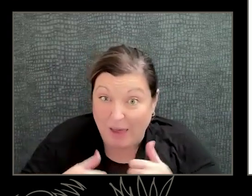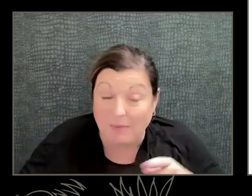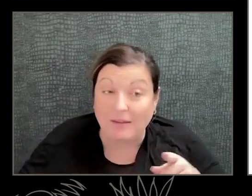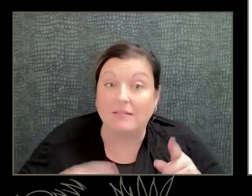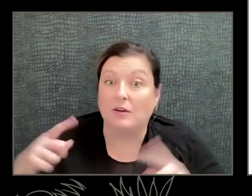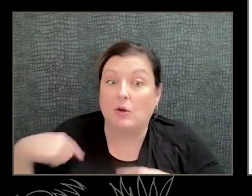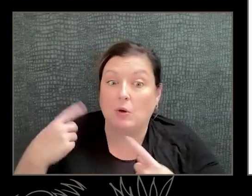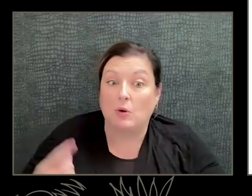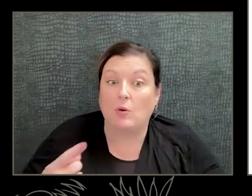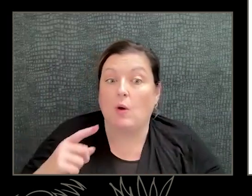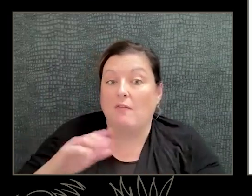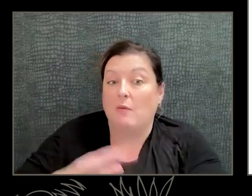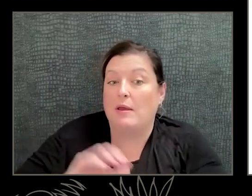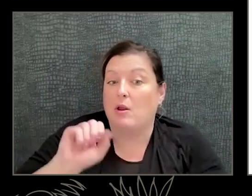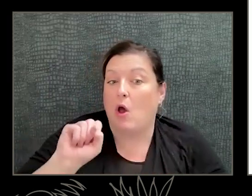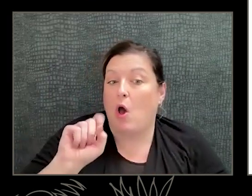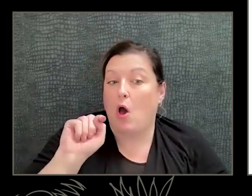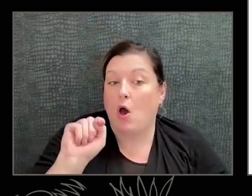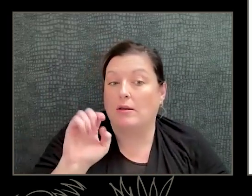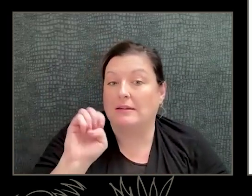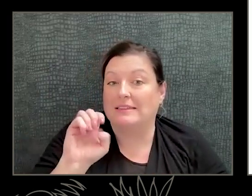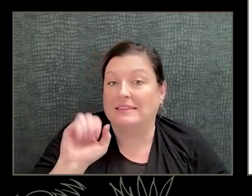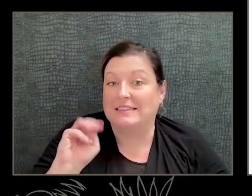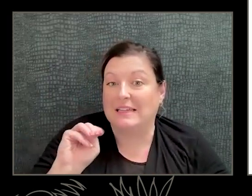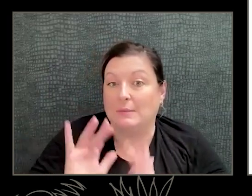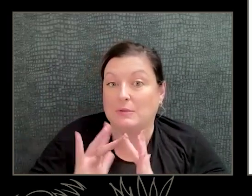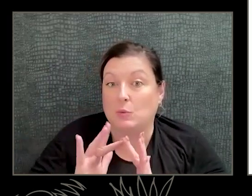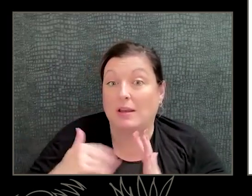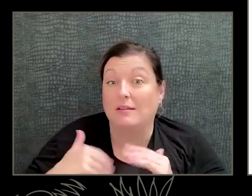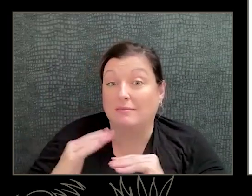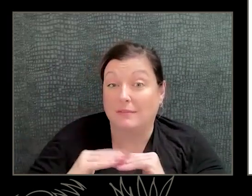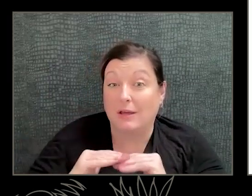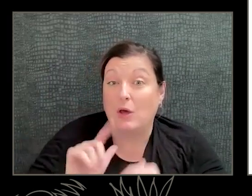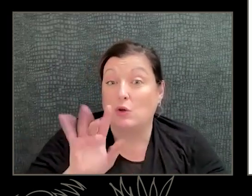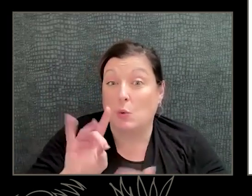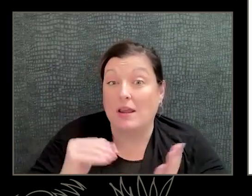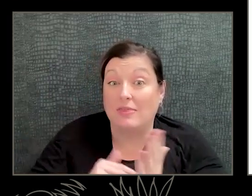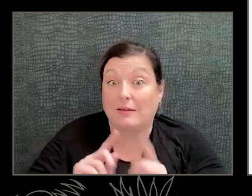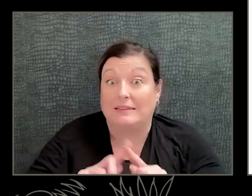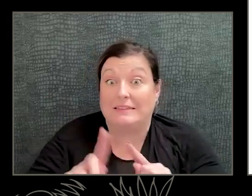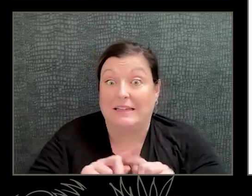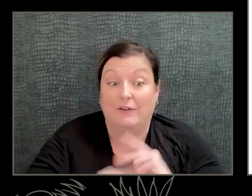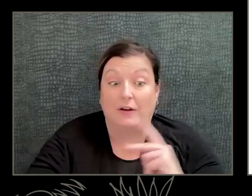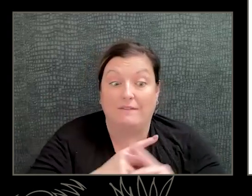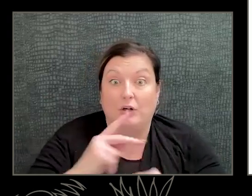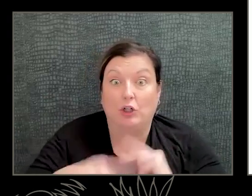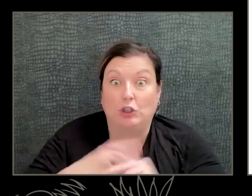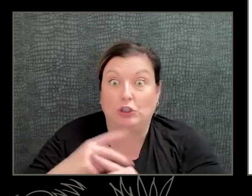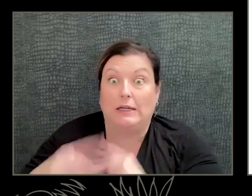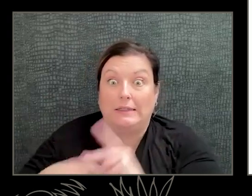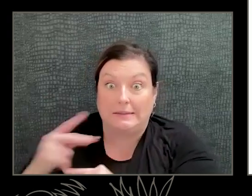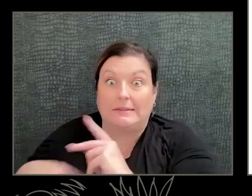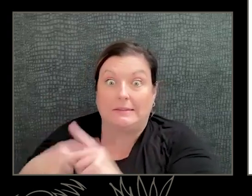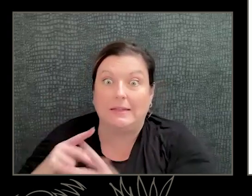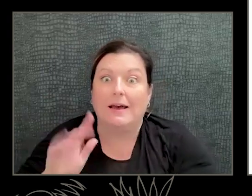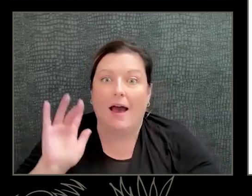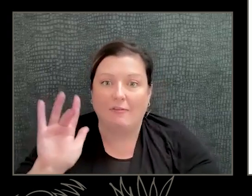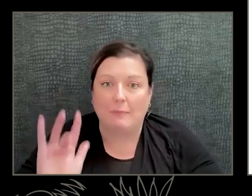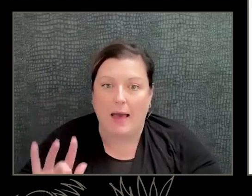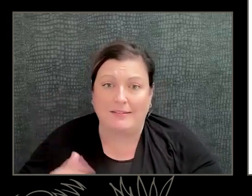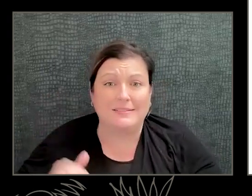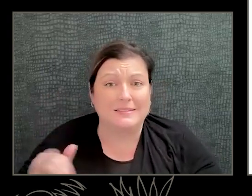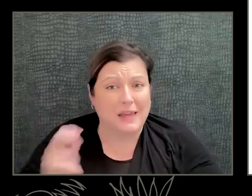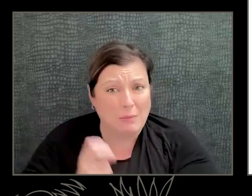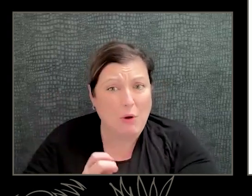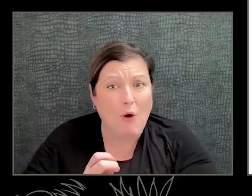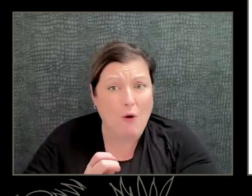been on Steam's website, you see that they have at least 28,000 different versions of buttons. And it's because it can be hard when your app